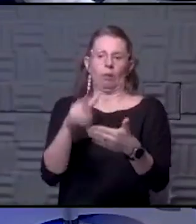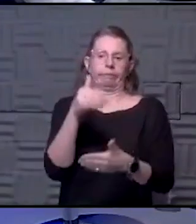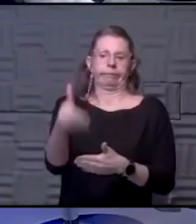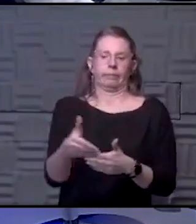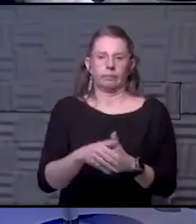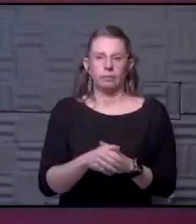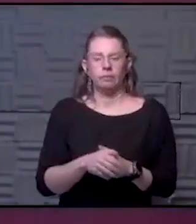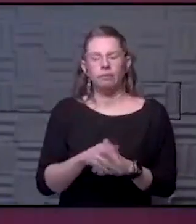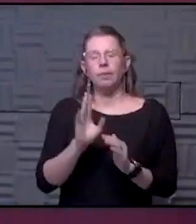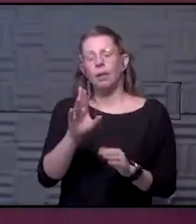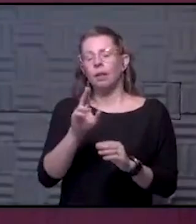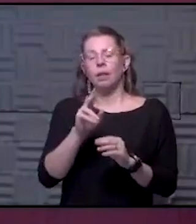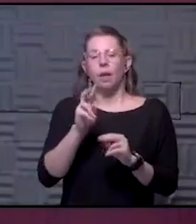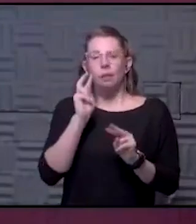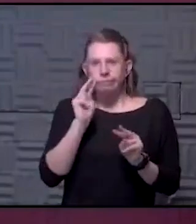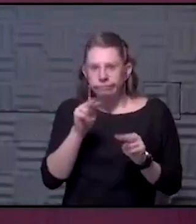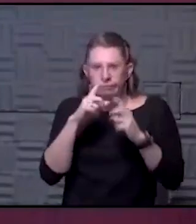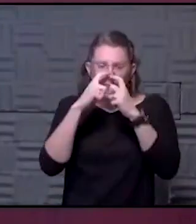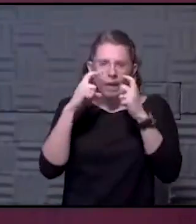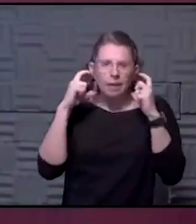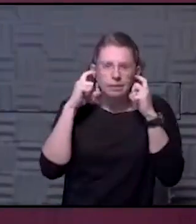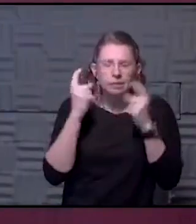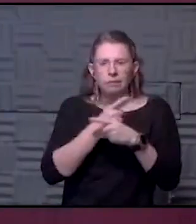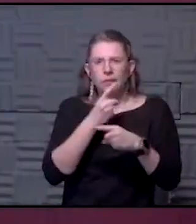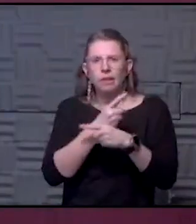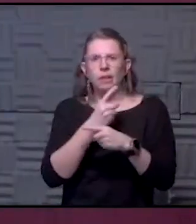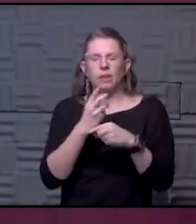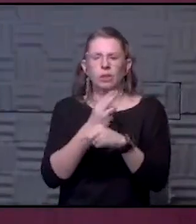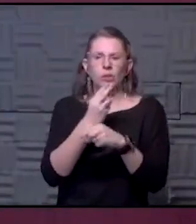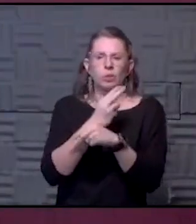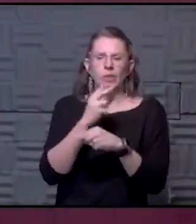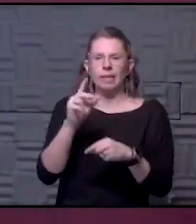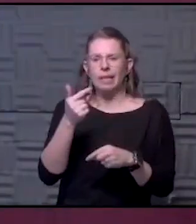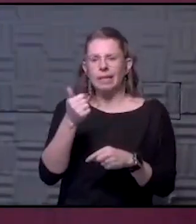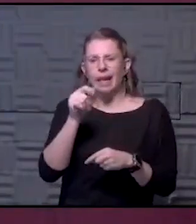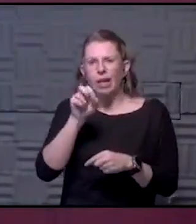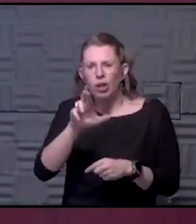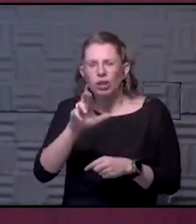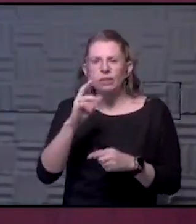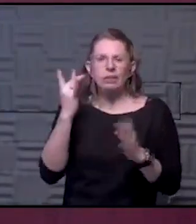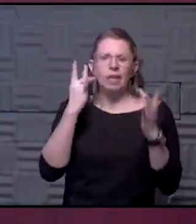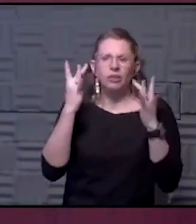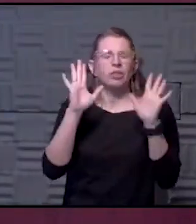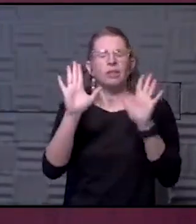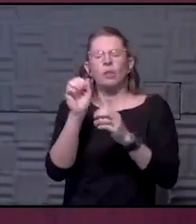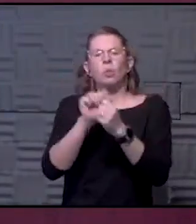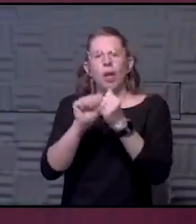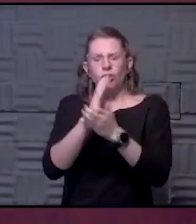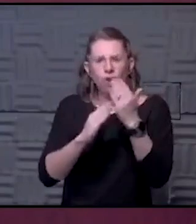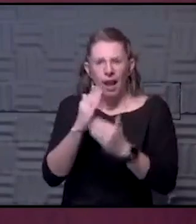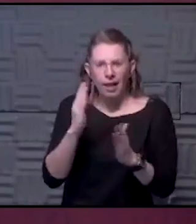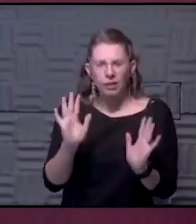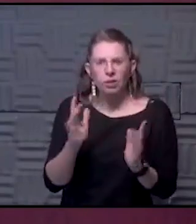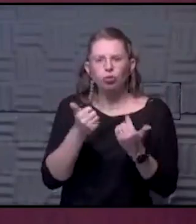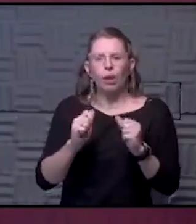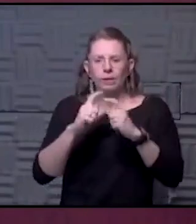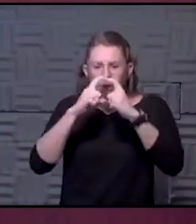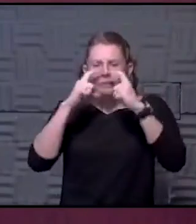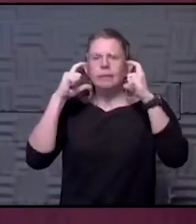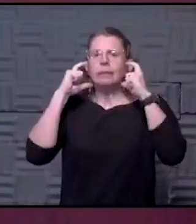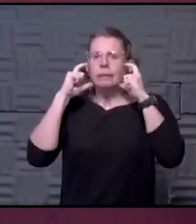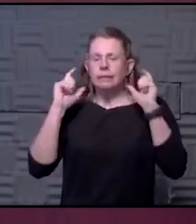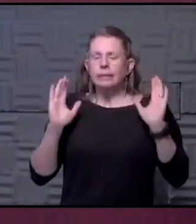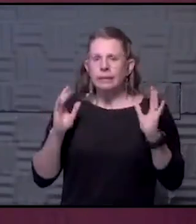masking. You know, I watch them handling their masks up and down. They're using their gaiters, and I say, you know, look at what you're doing. Just wash your hands. Yep. Try to keep them up. If you